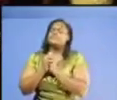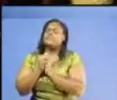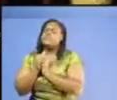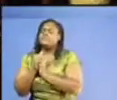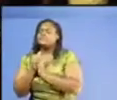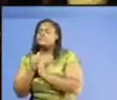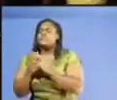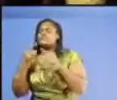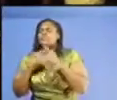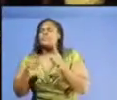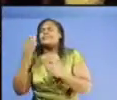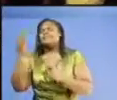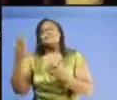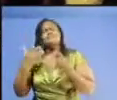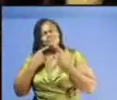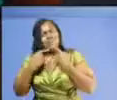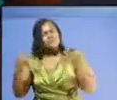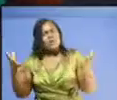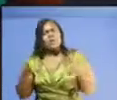But he said,